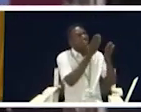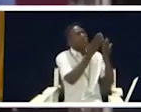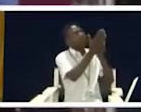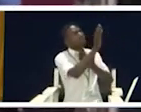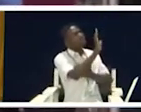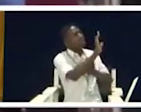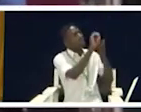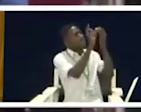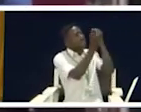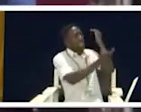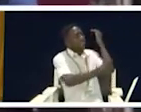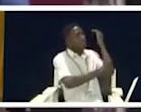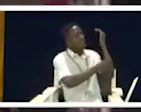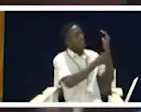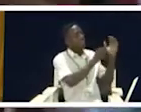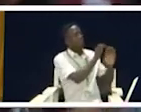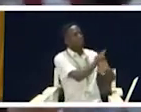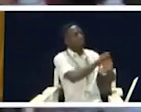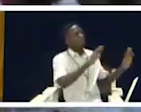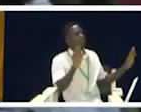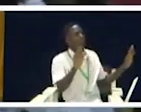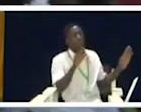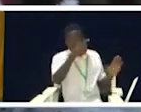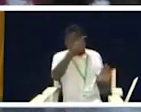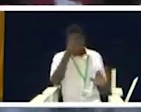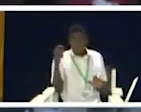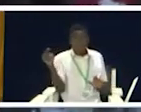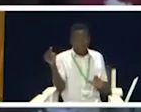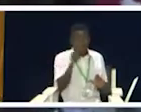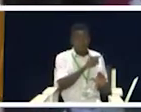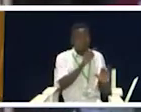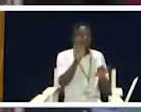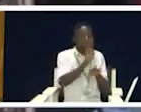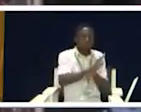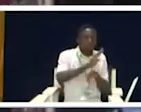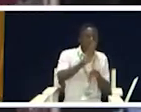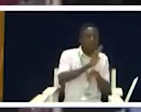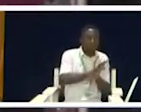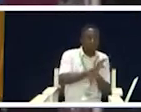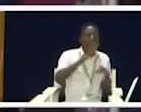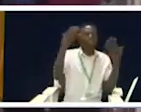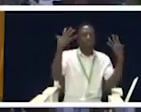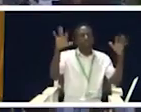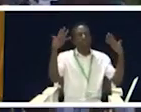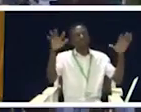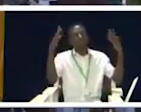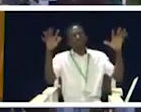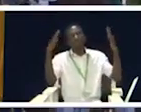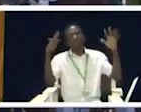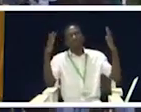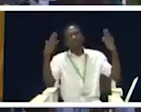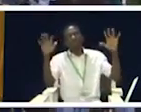will be minimized because you'll be busy in his house. If you are clapping, clap where?